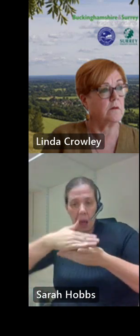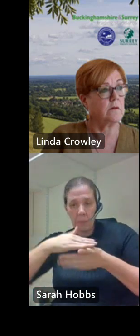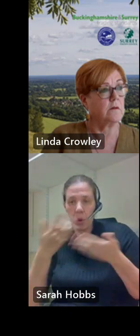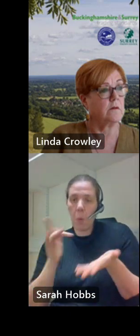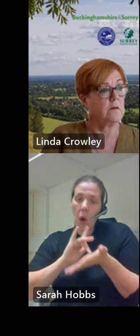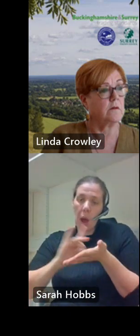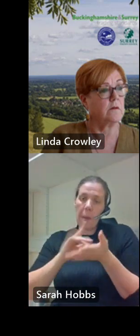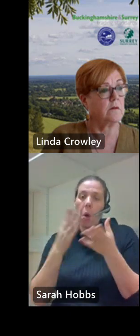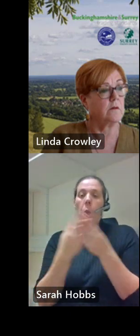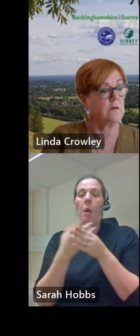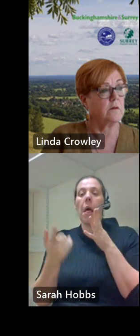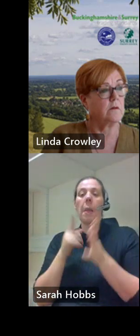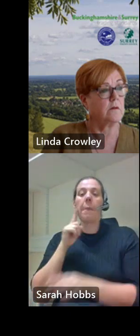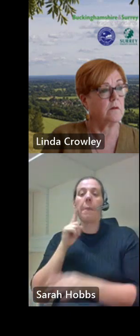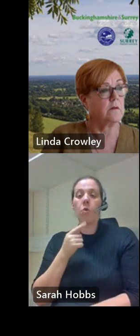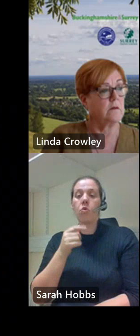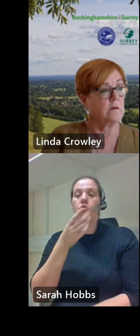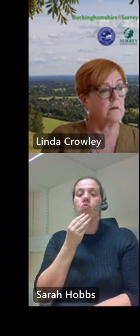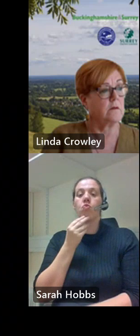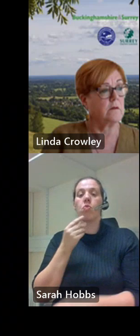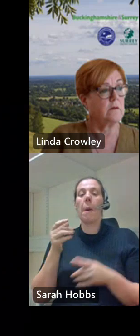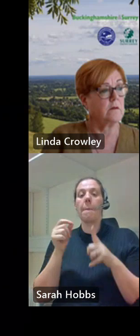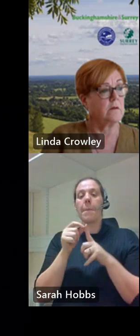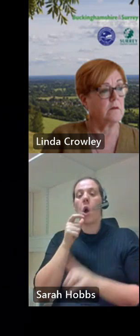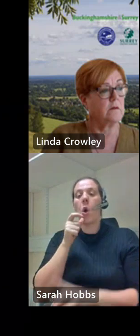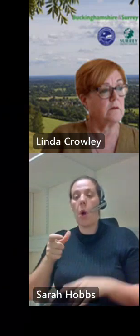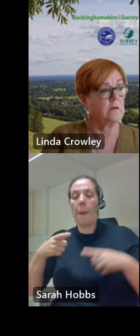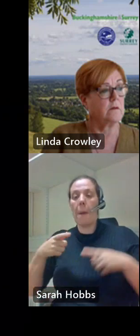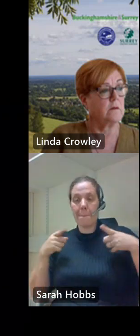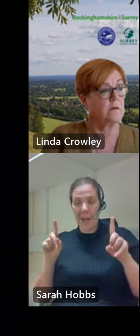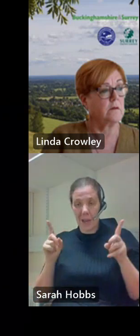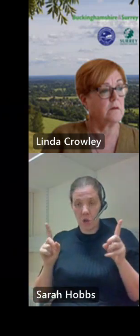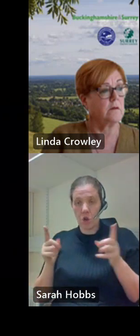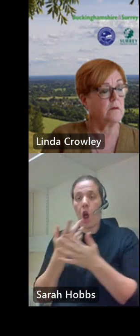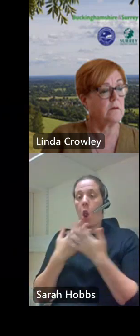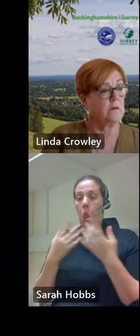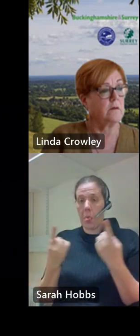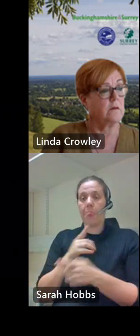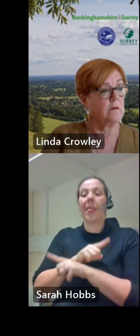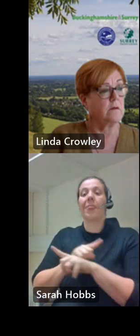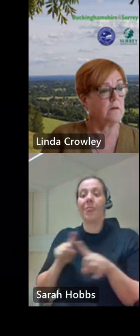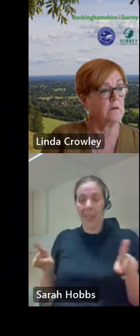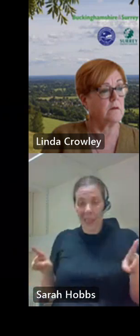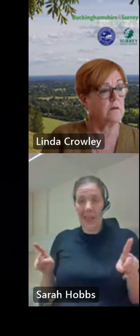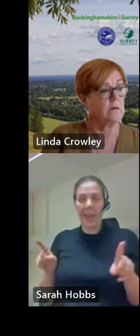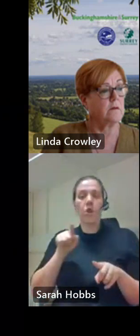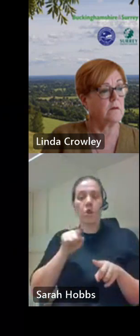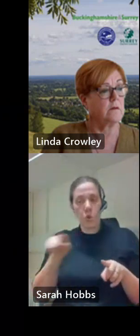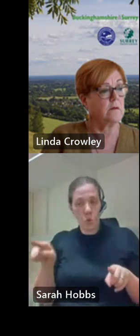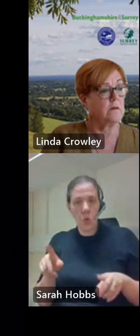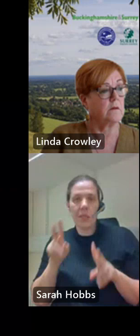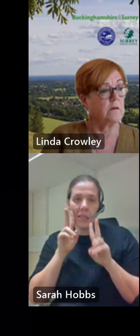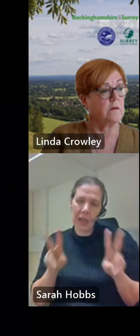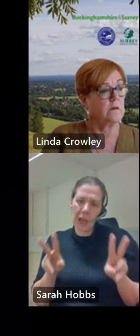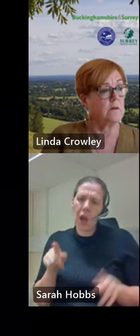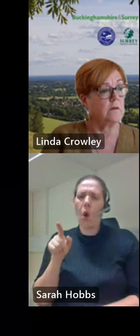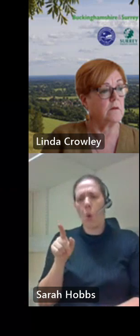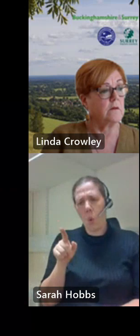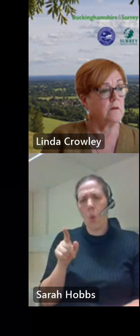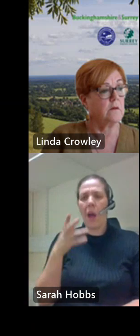Alternatively, you can use what is called a password manager. There are a lot of password managers out there. For those of you listening who have, say, for example,